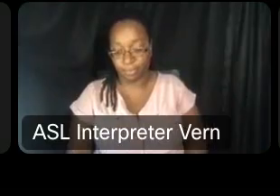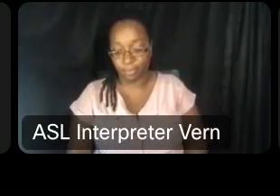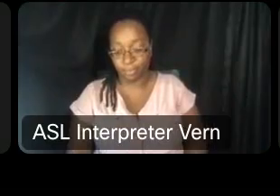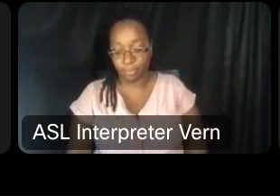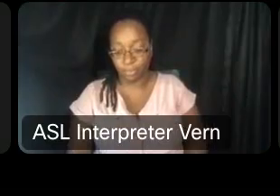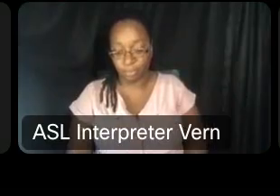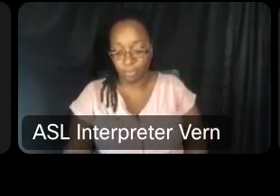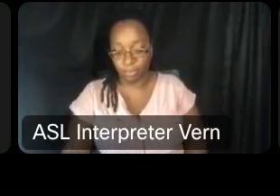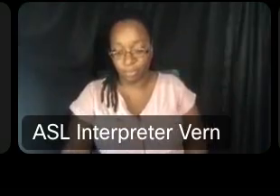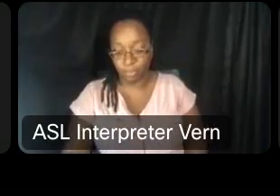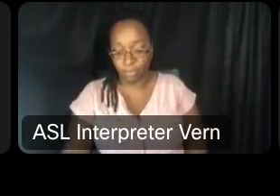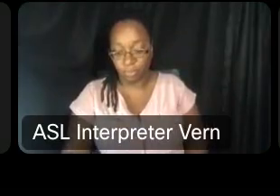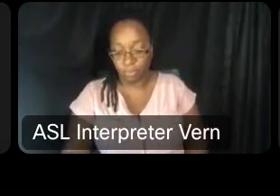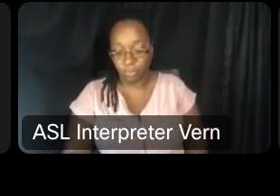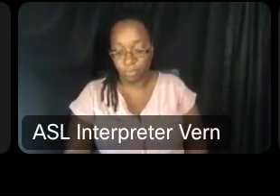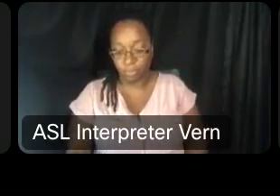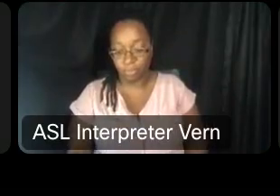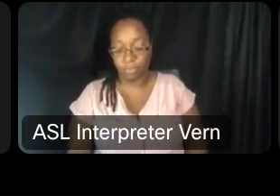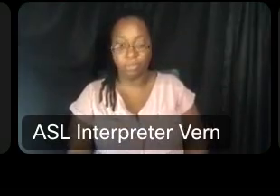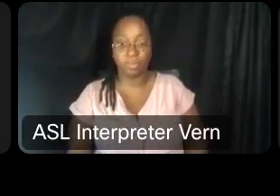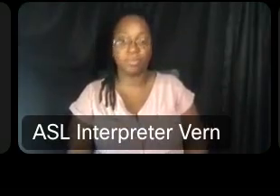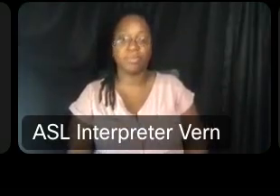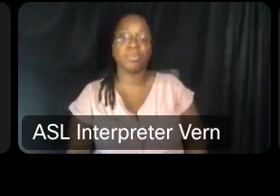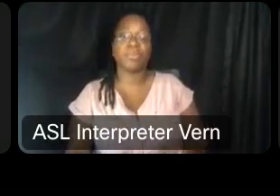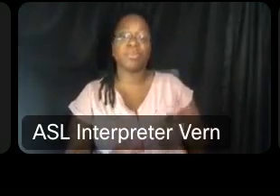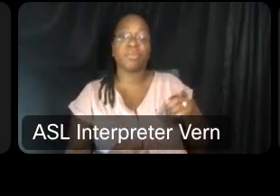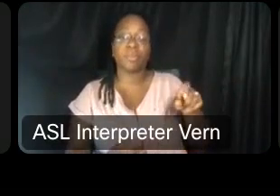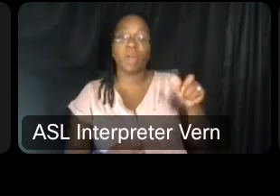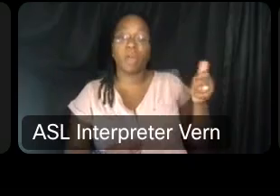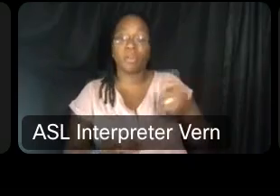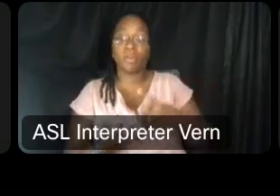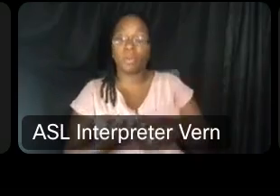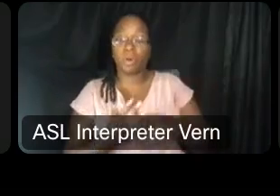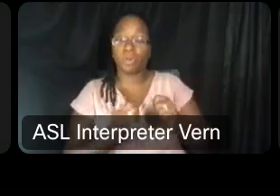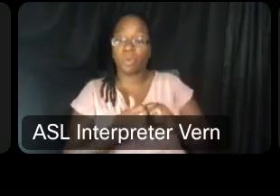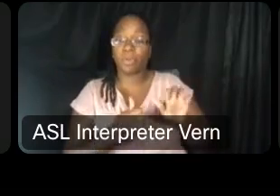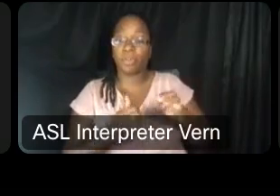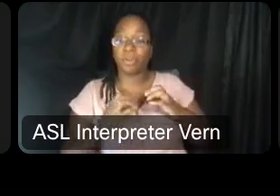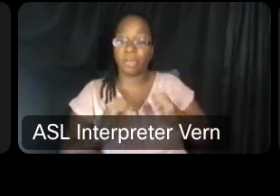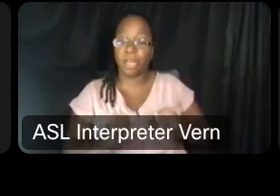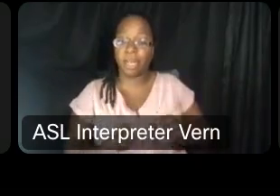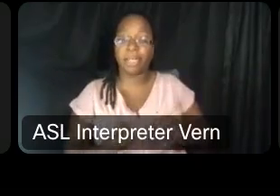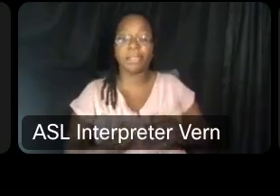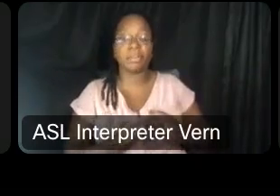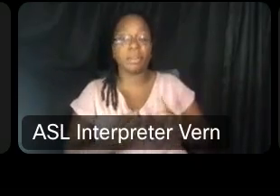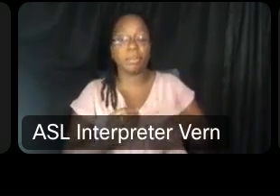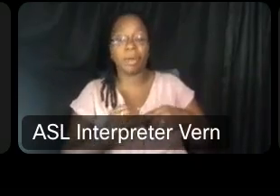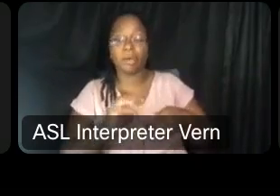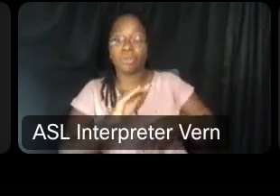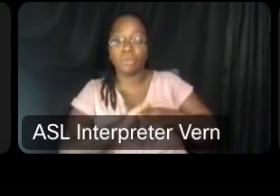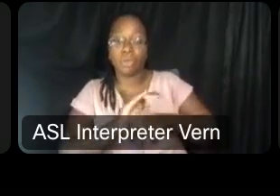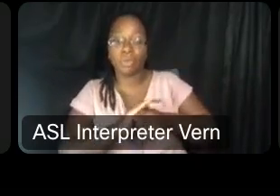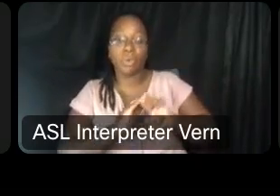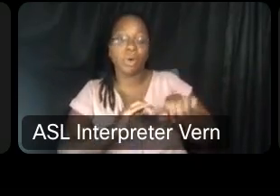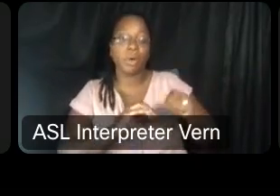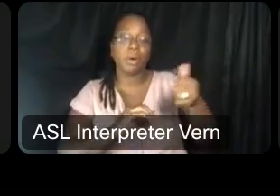Others have noted that they talk to every client who comes to shelter about getting medical and/or mental health services as needed and supporting them